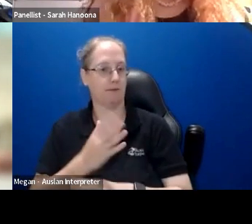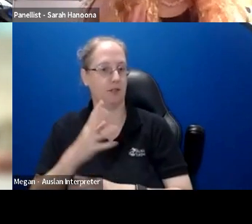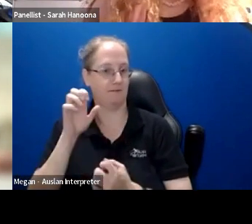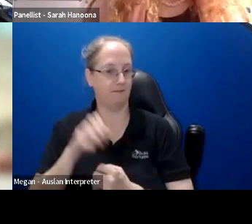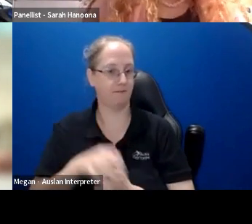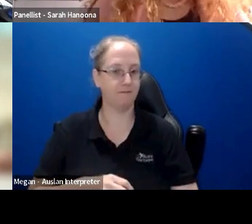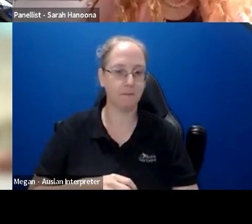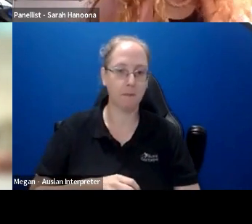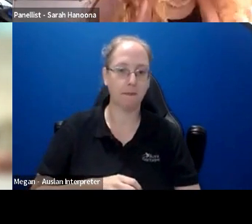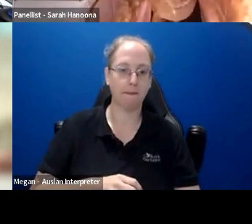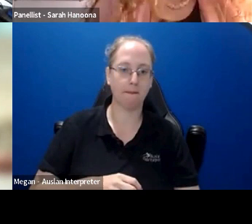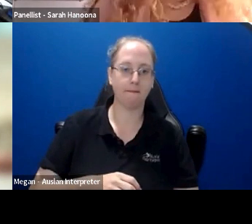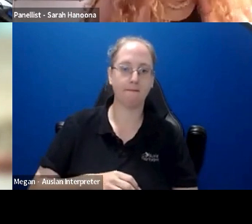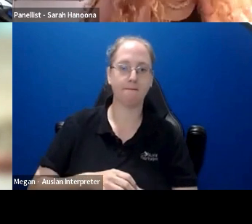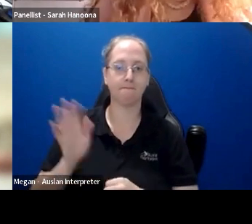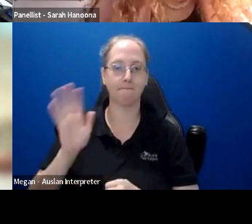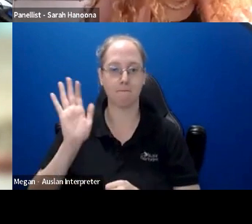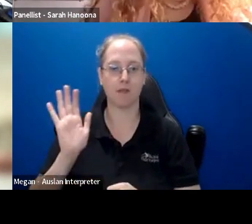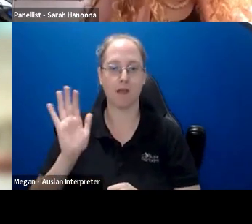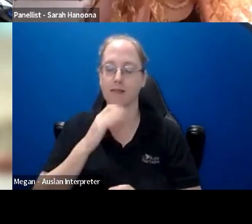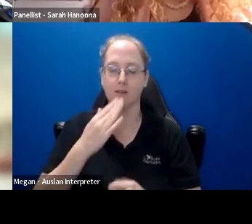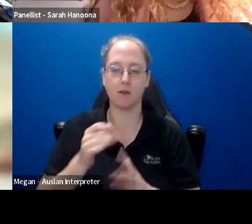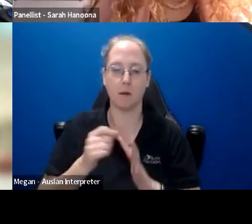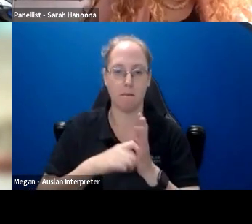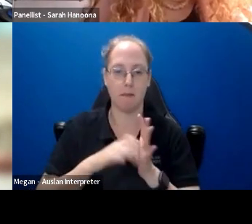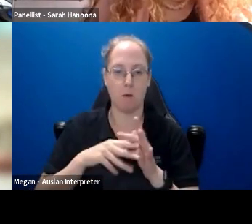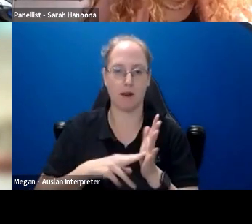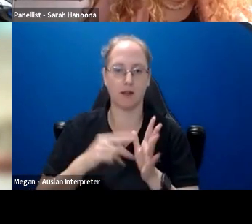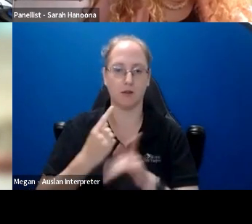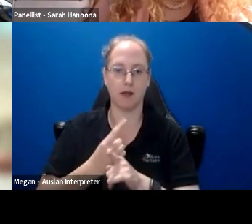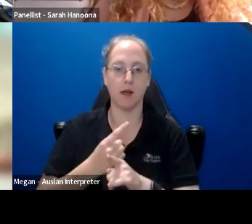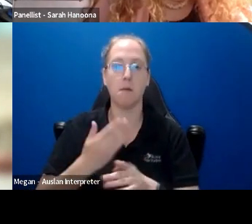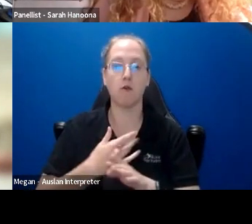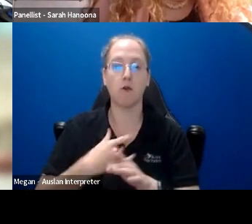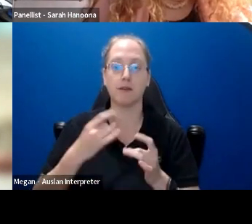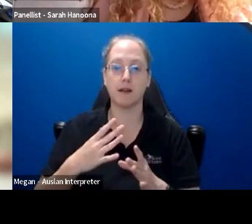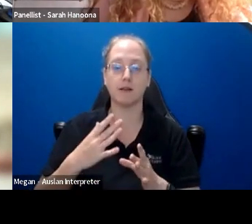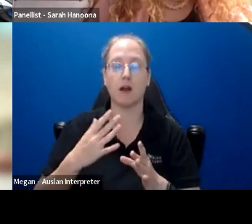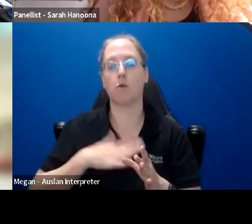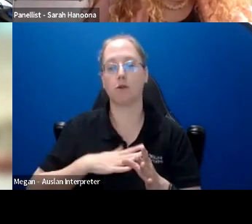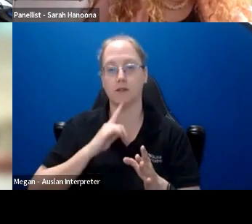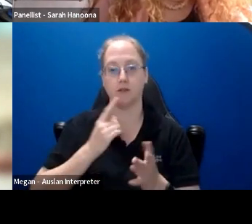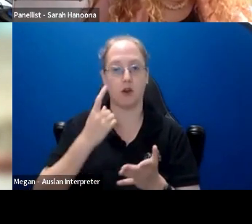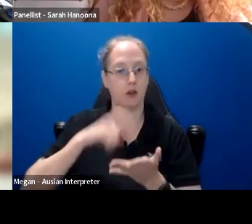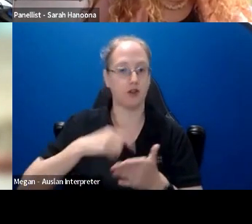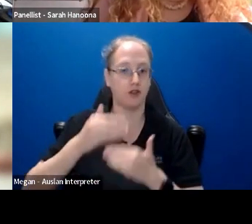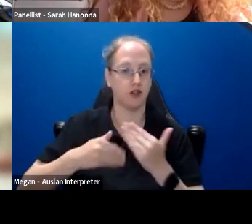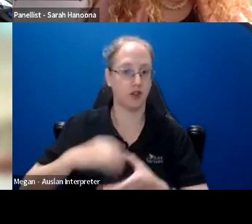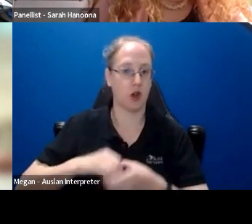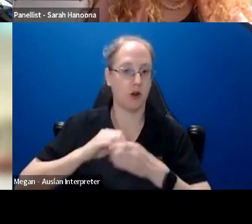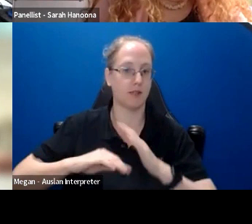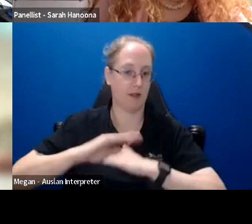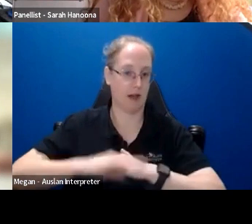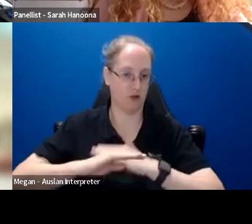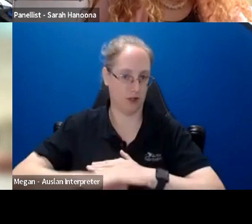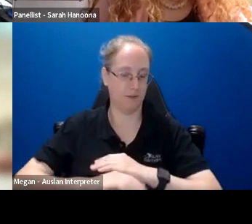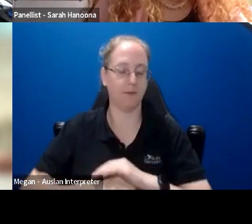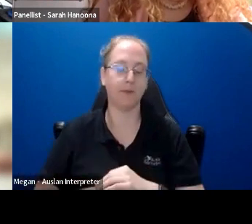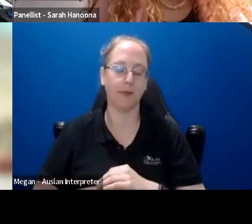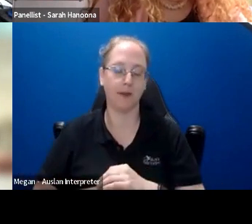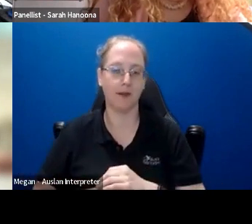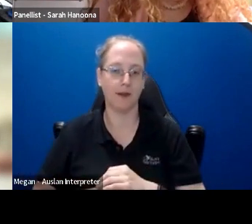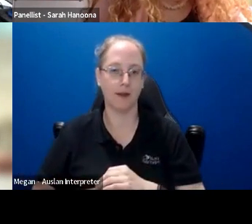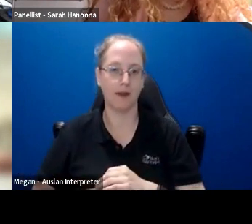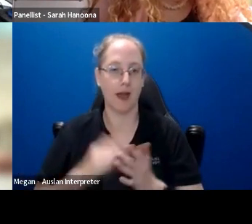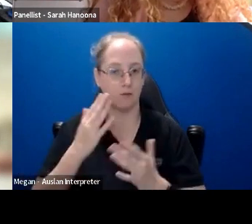Thank you. Hi and good afternoon, everyone. Before I start, I'd like to acknowledge the traditional owners of the country, and I